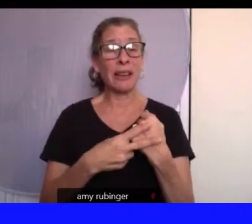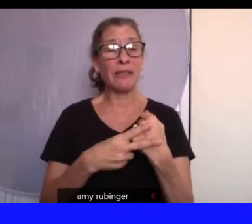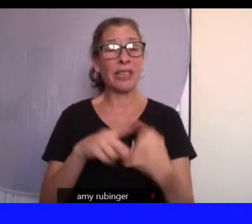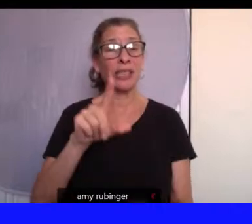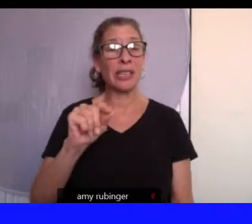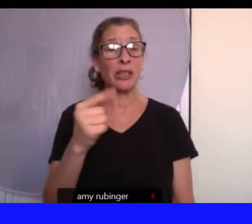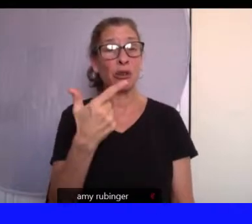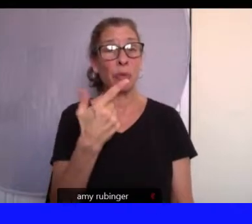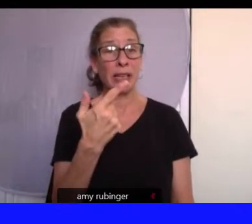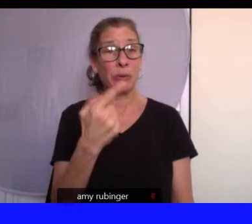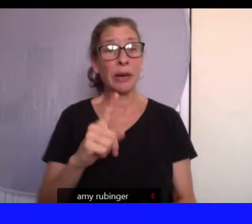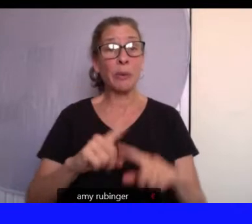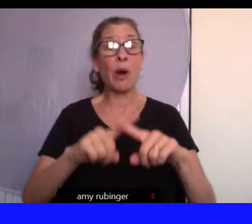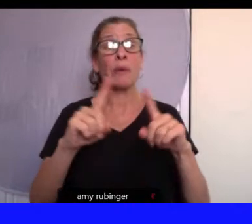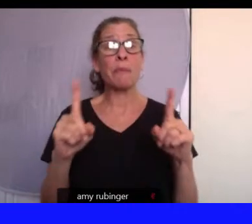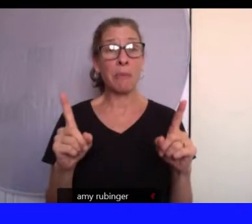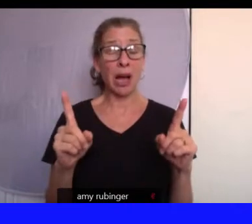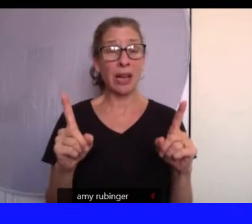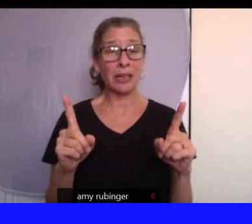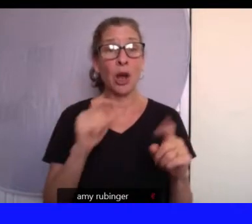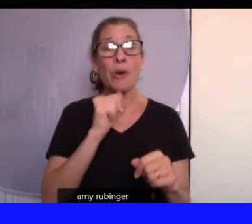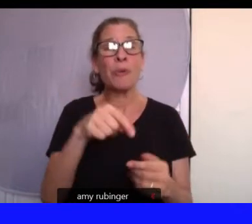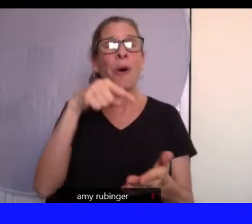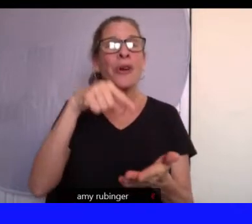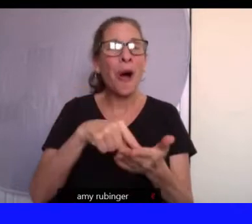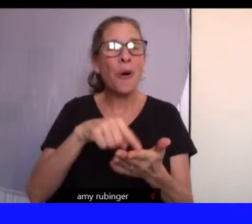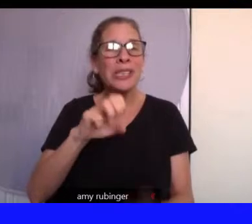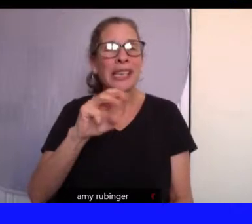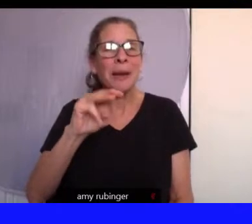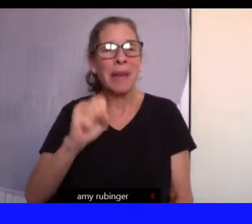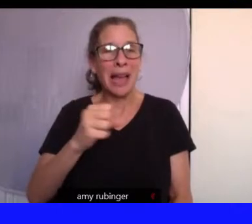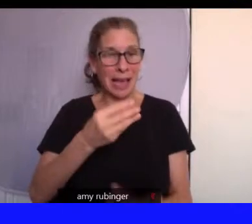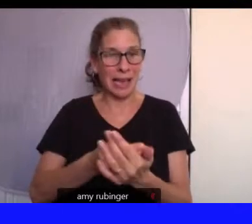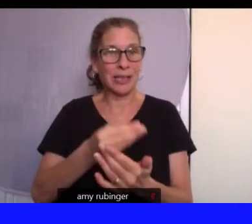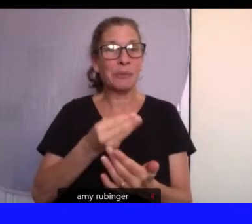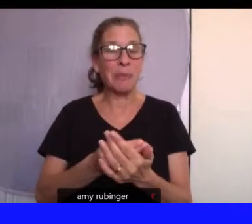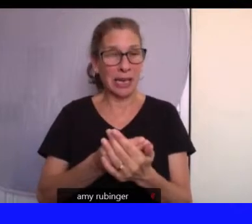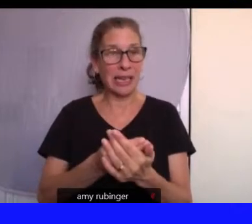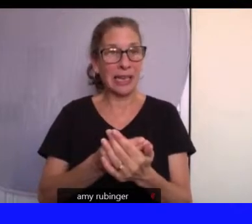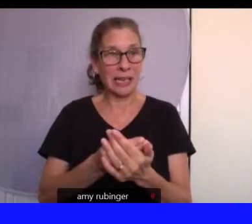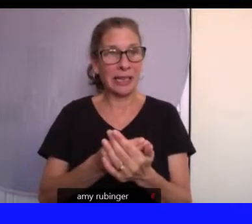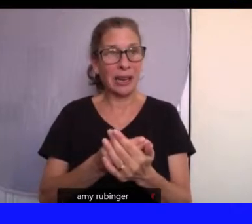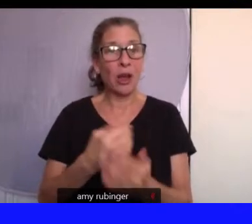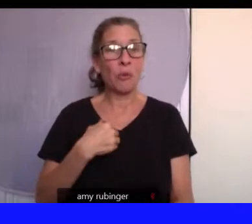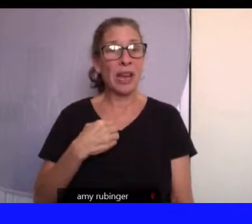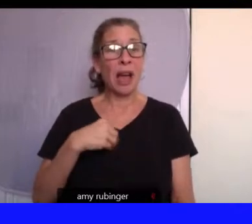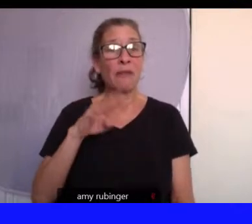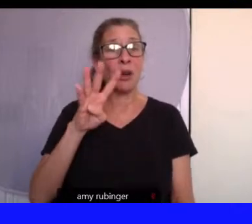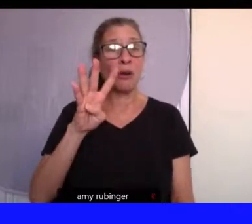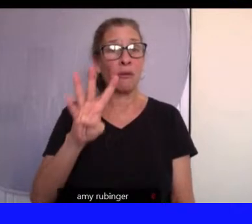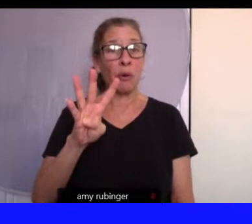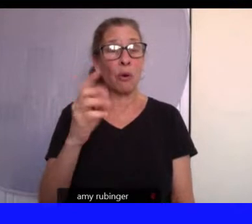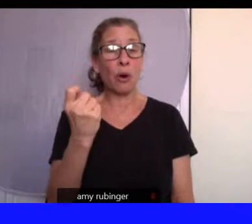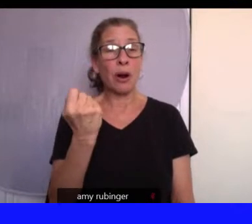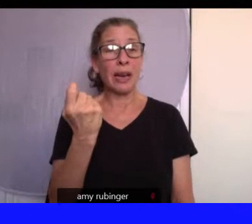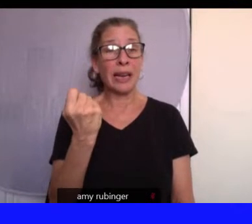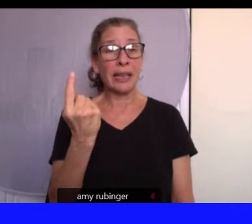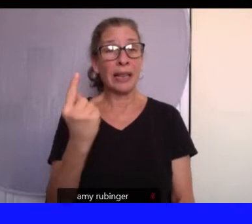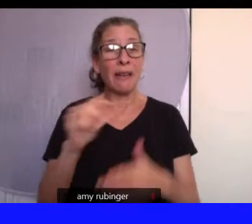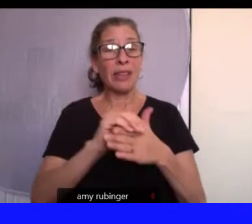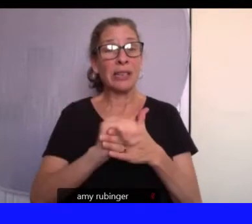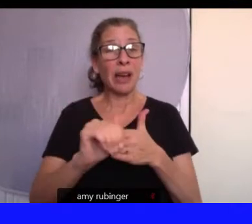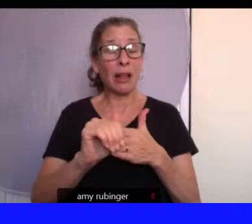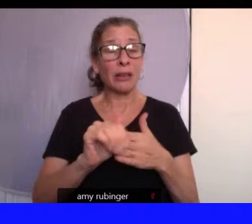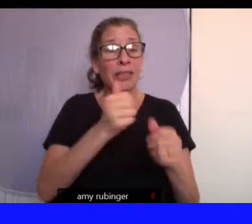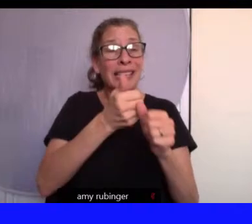ourselves right now. So that is a new development for us in the ACO, and I can take you through why it's happened